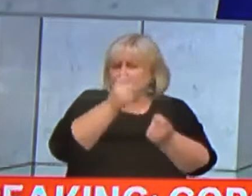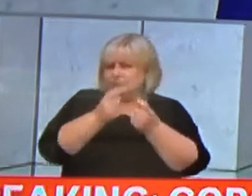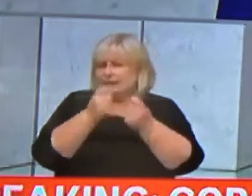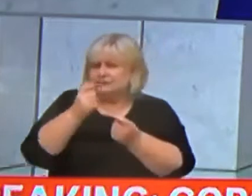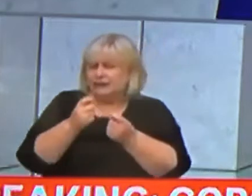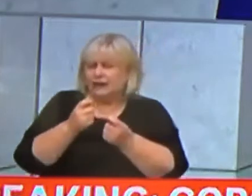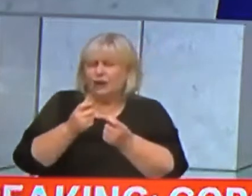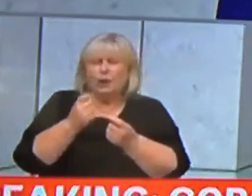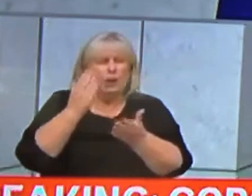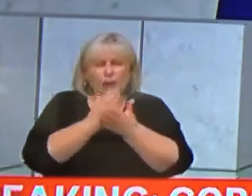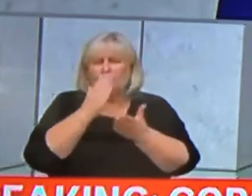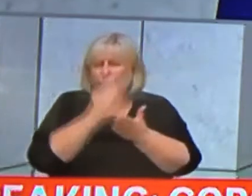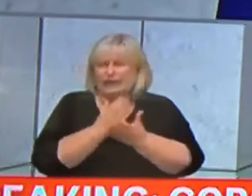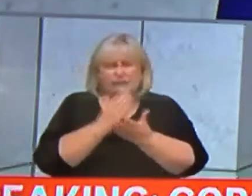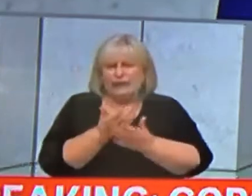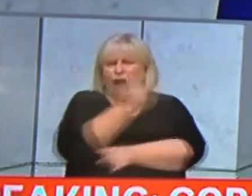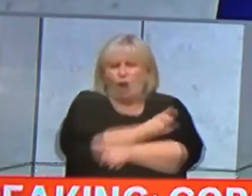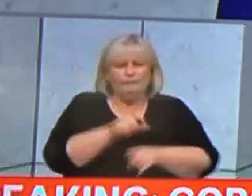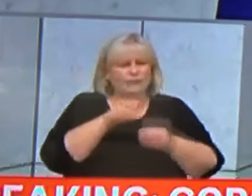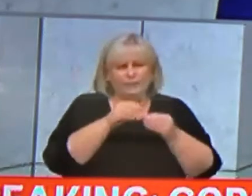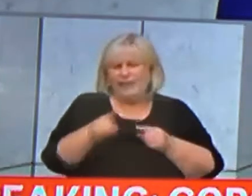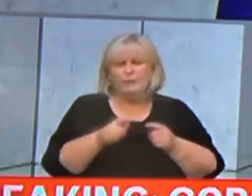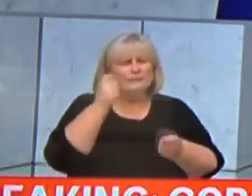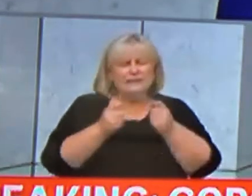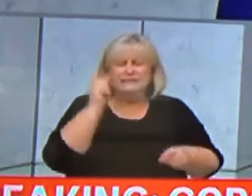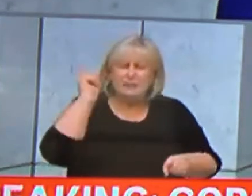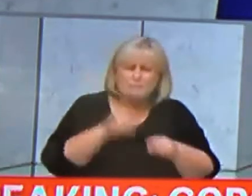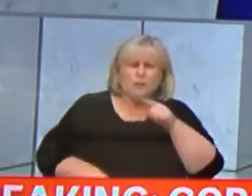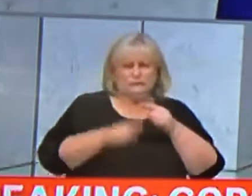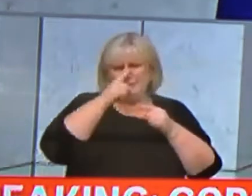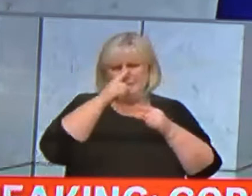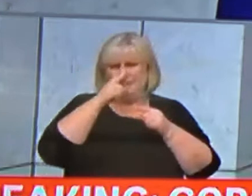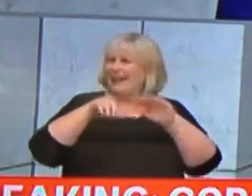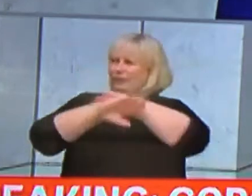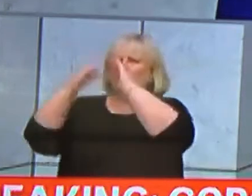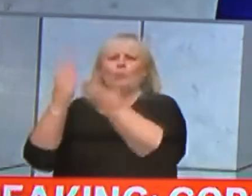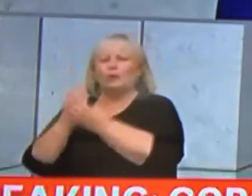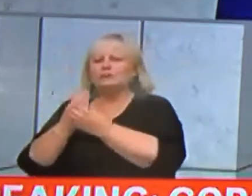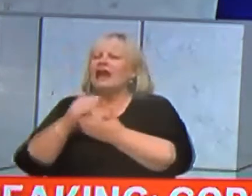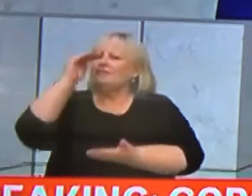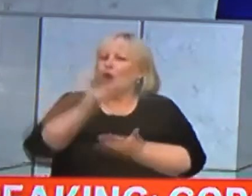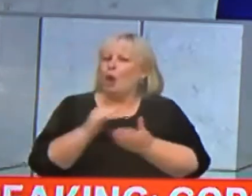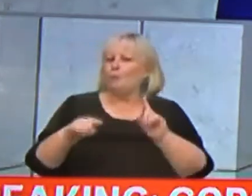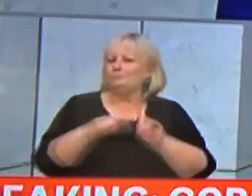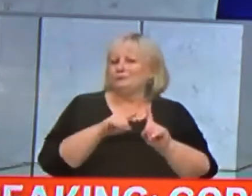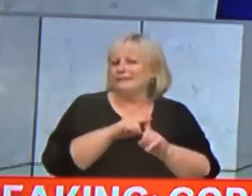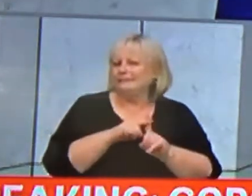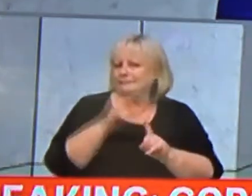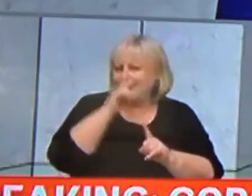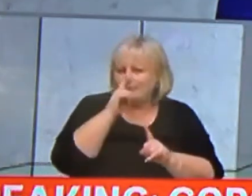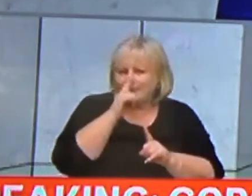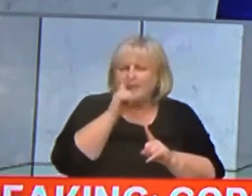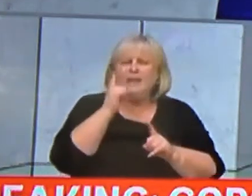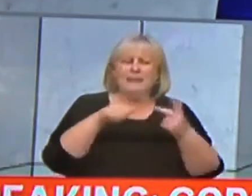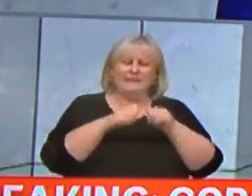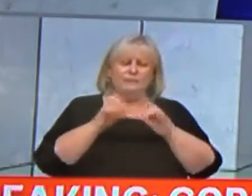the highest rates of testing per population in the world, with one of the lowest positivity rates. But we're not kidding ourselves. If